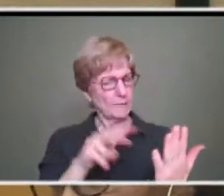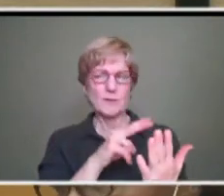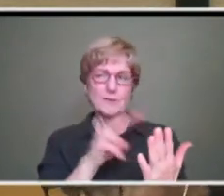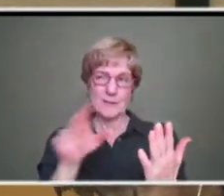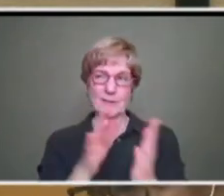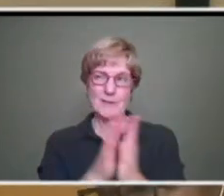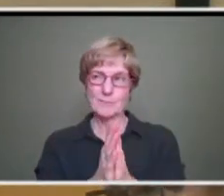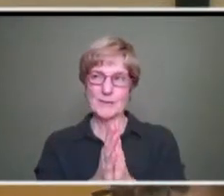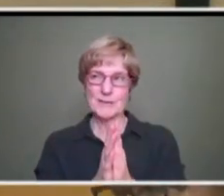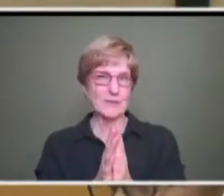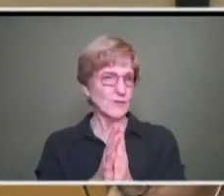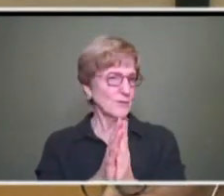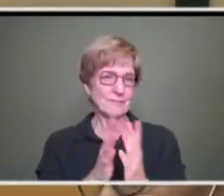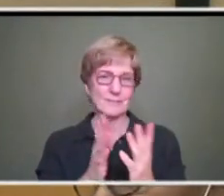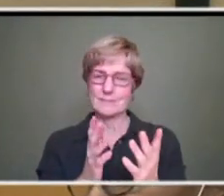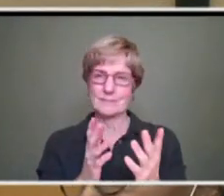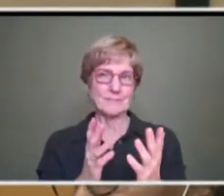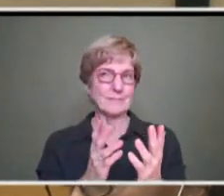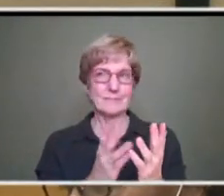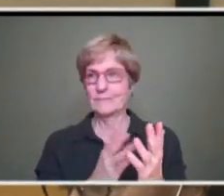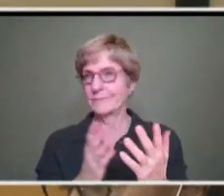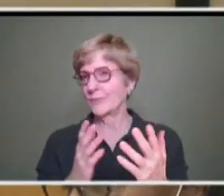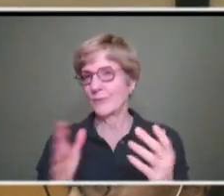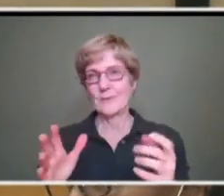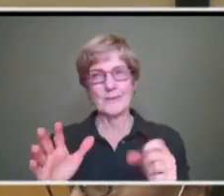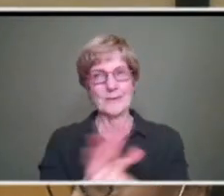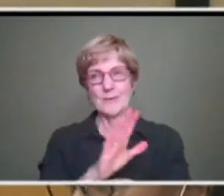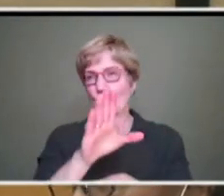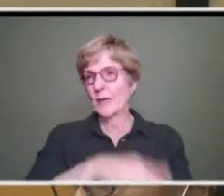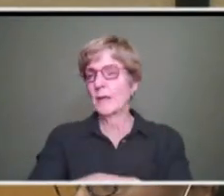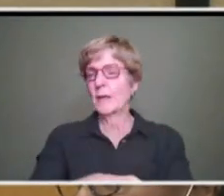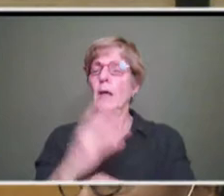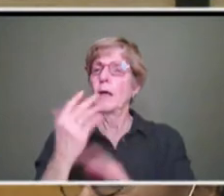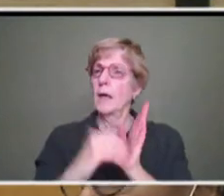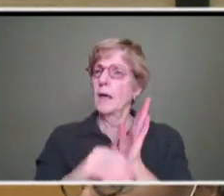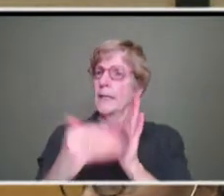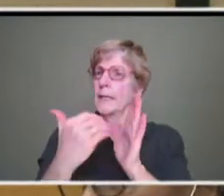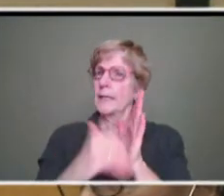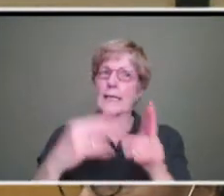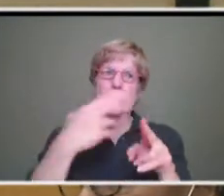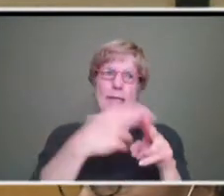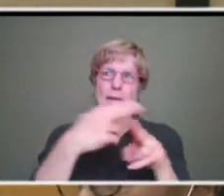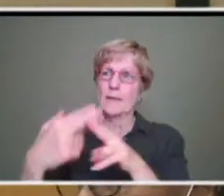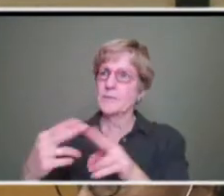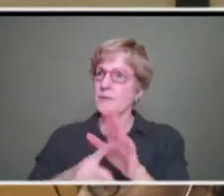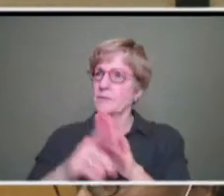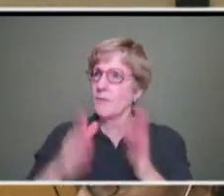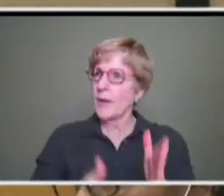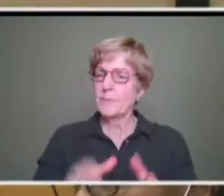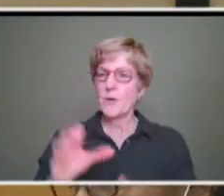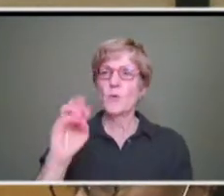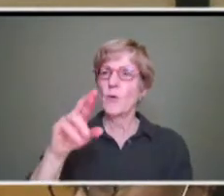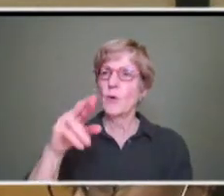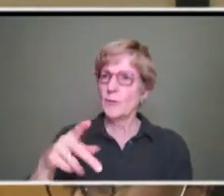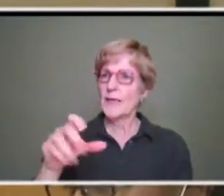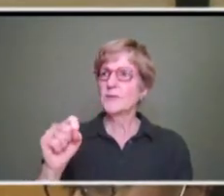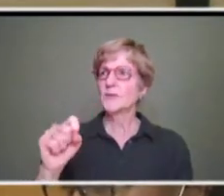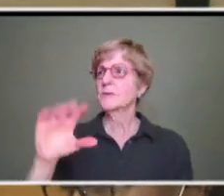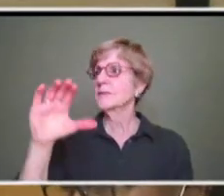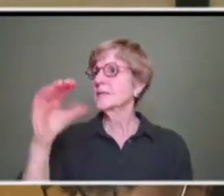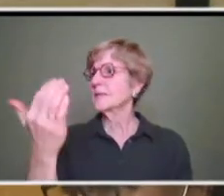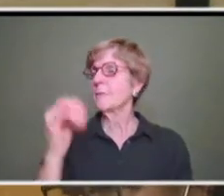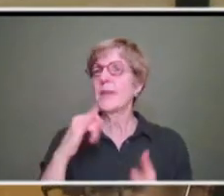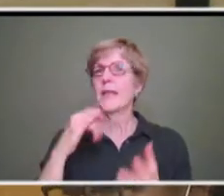throughout this whole majority this whole night we have repeated names of developers and corporations that seem as though they're just